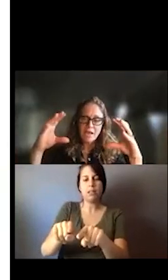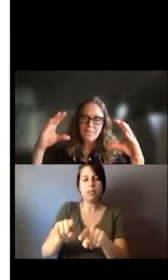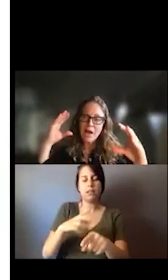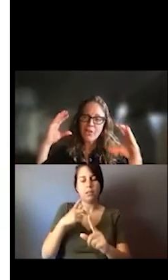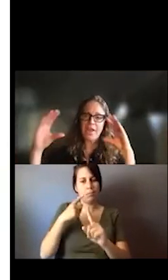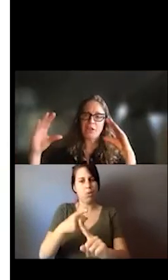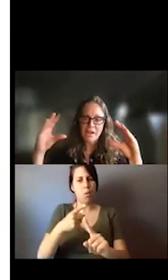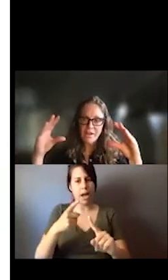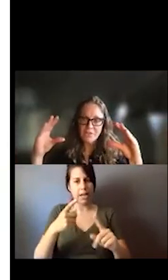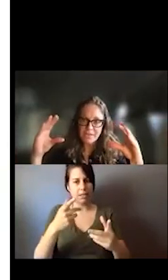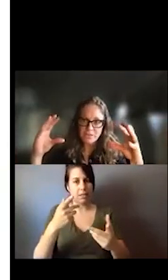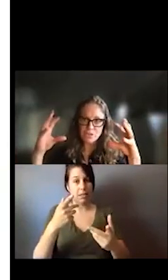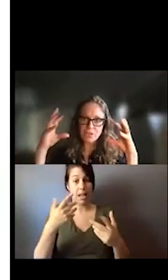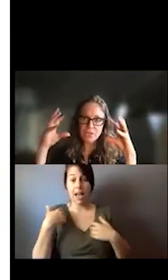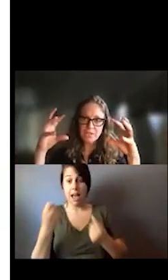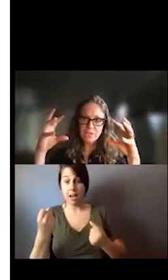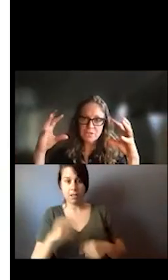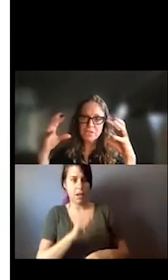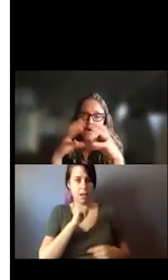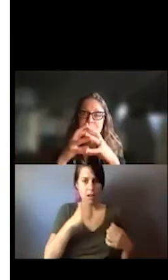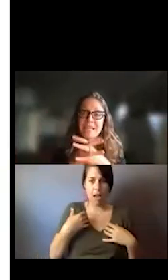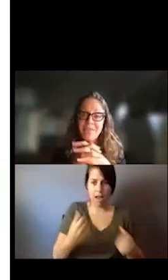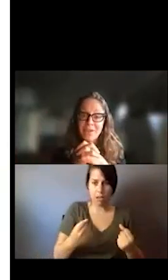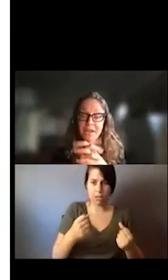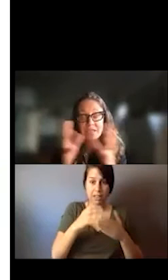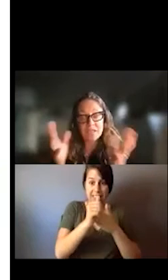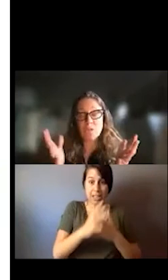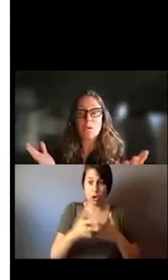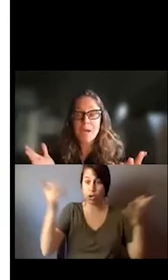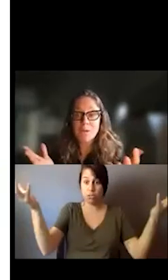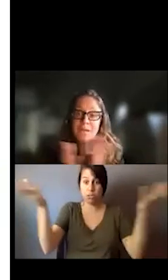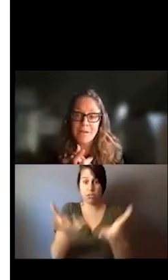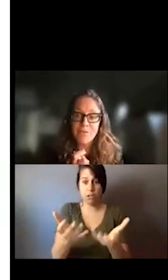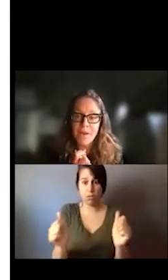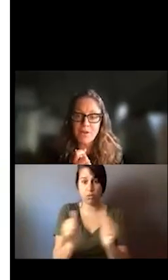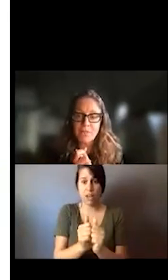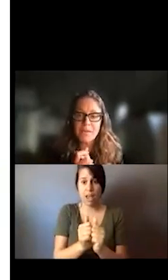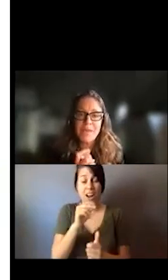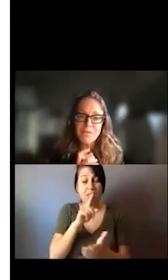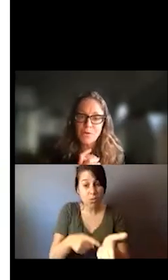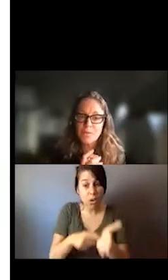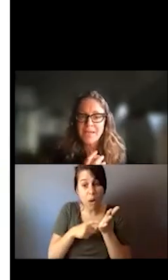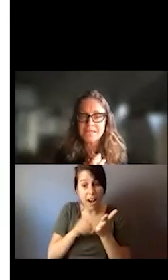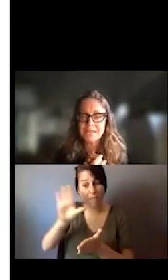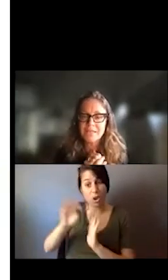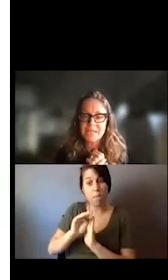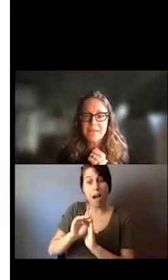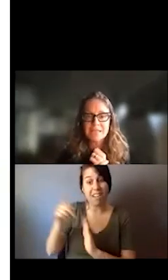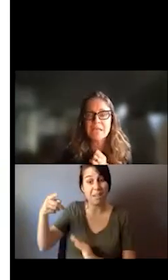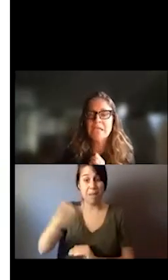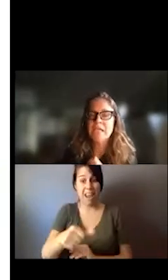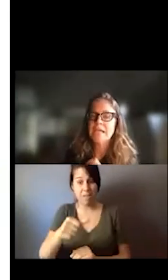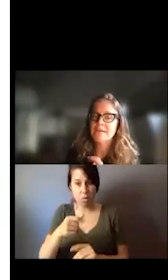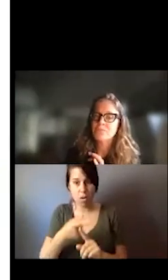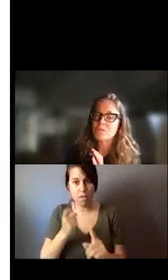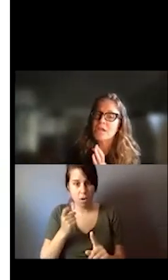encouraging health and non-health sector leaders to come together. And it's actually a requirement of the model being paid for by